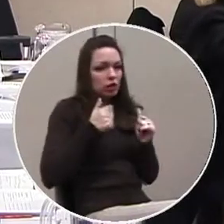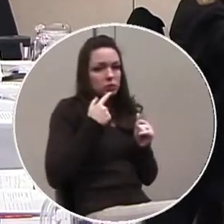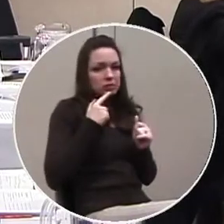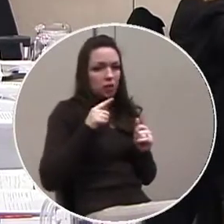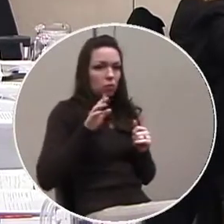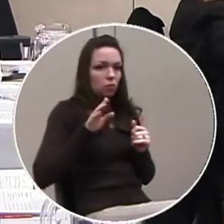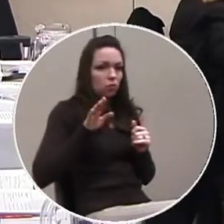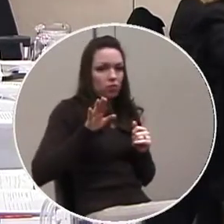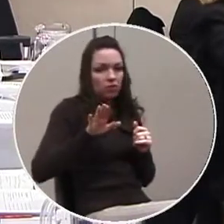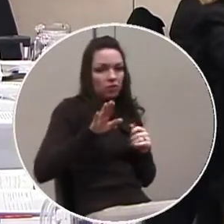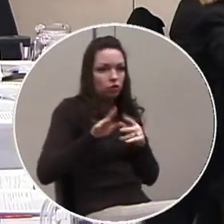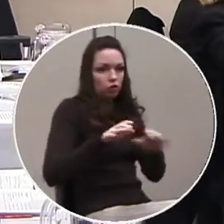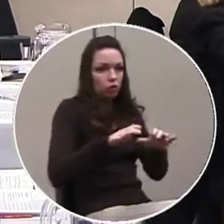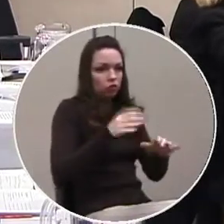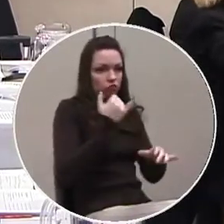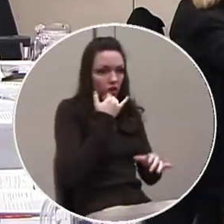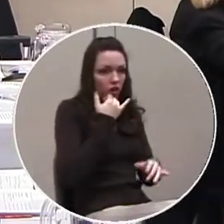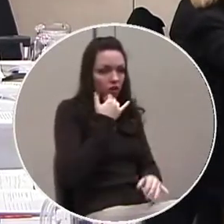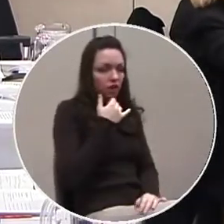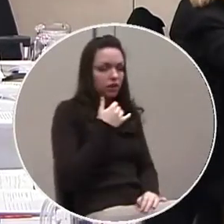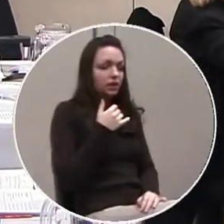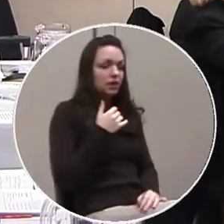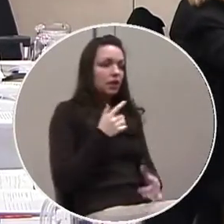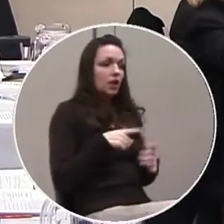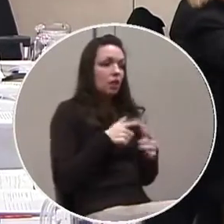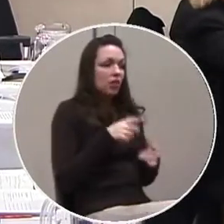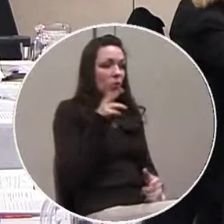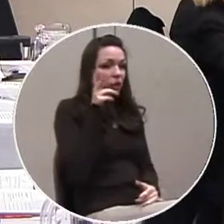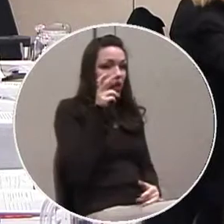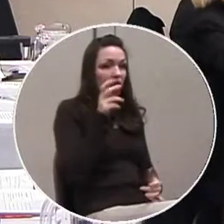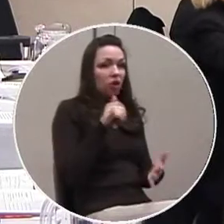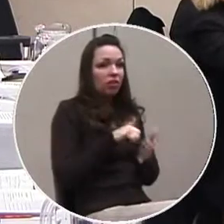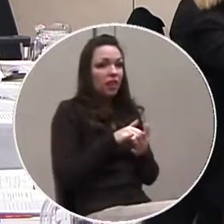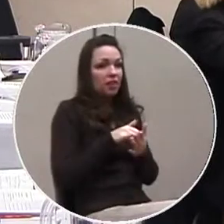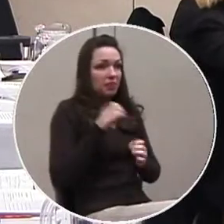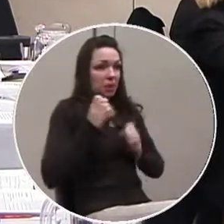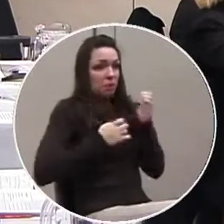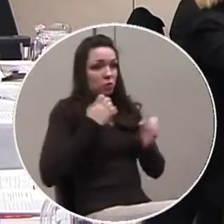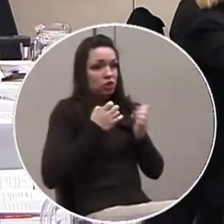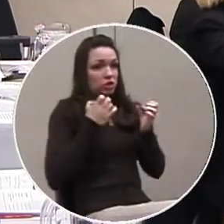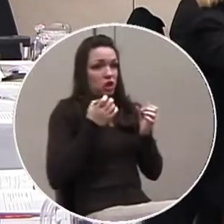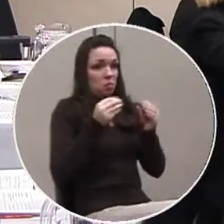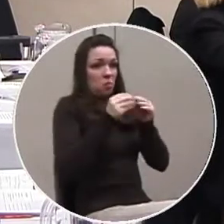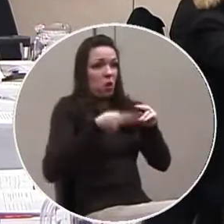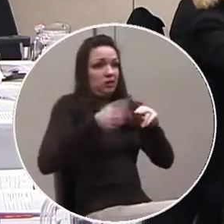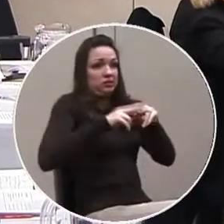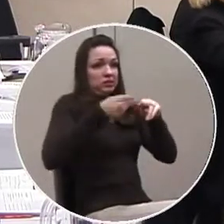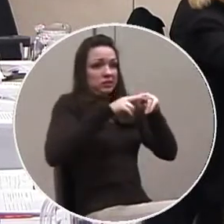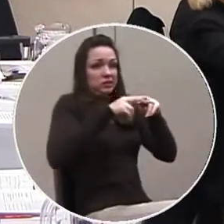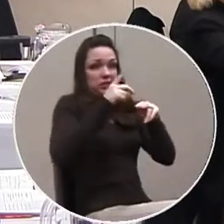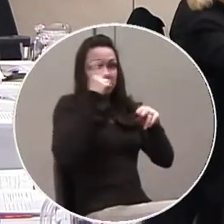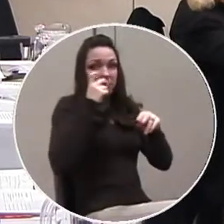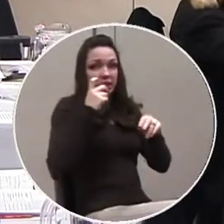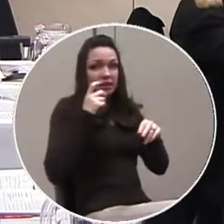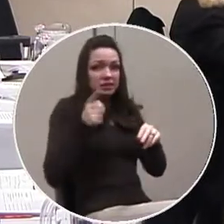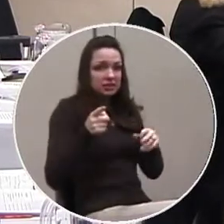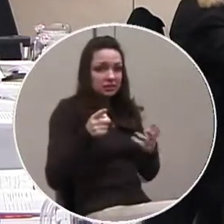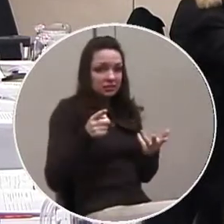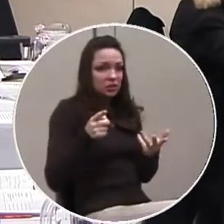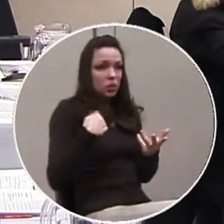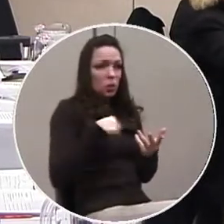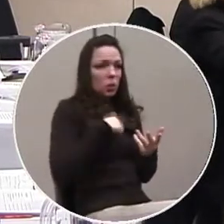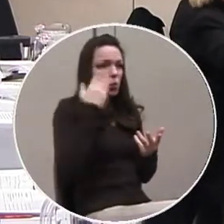thing you know, you hear through the grapevine that emotions are even higher now because now somebody is questioning. So I'm trying to figure out how to pose